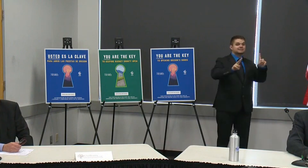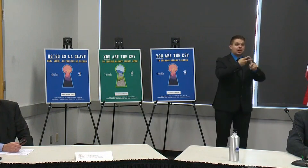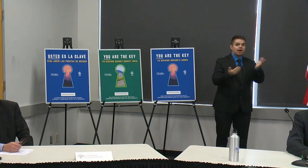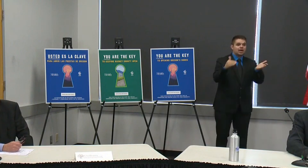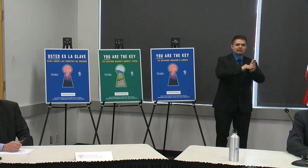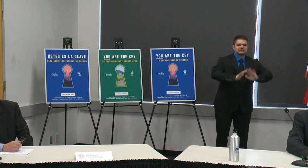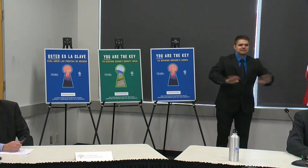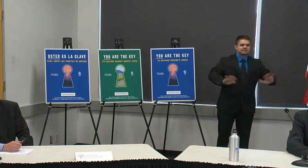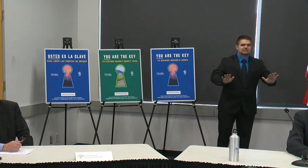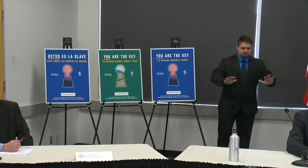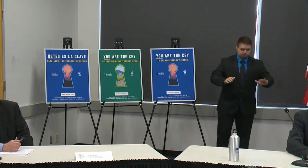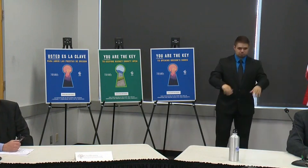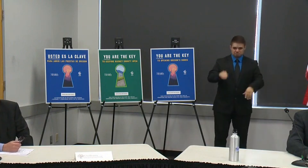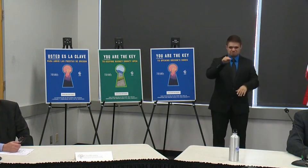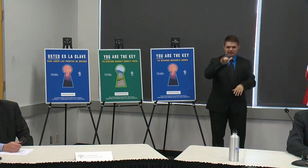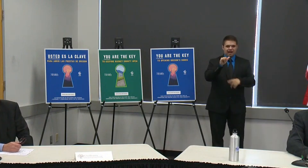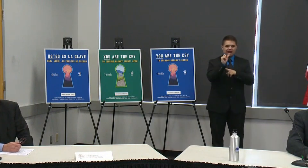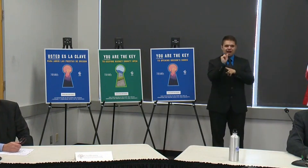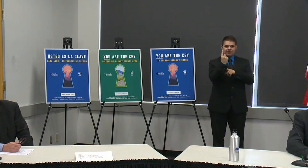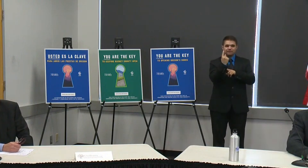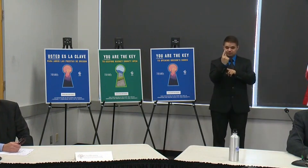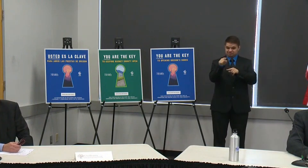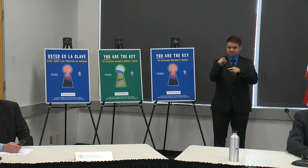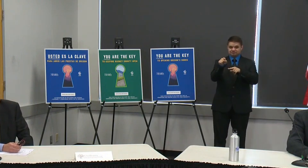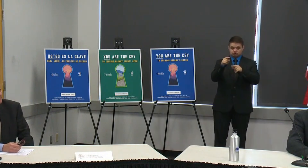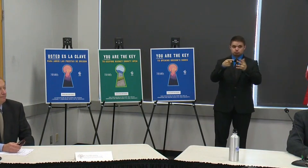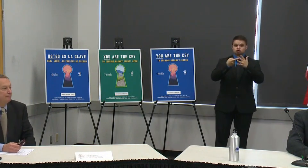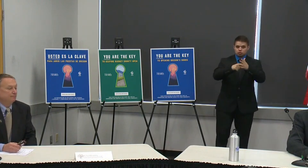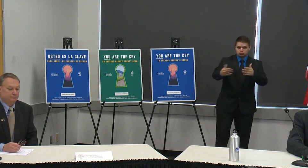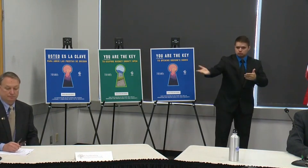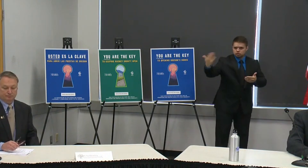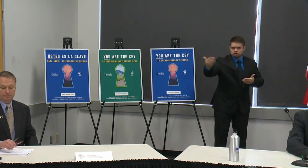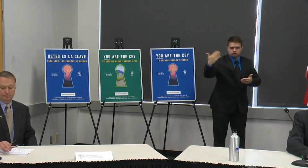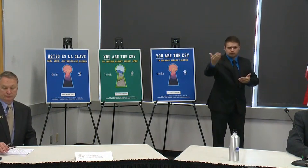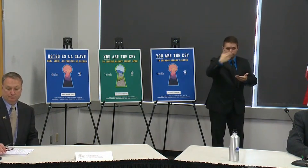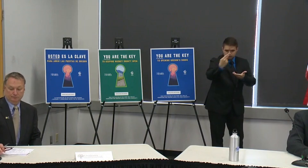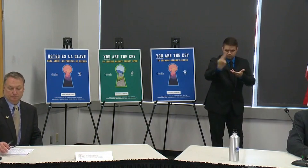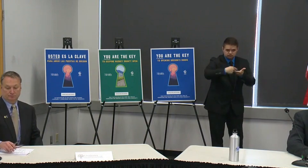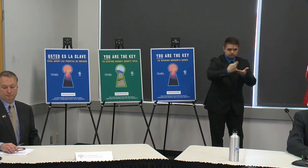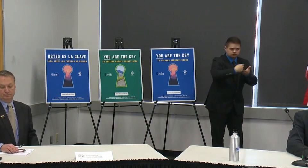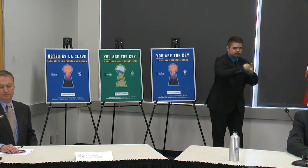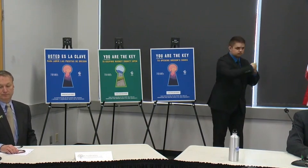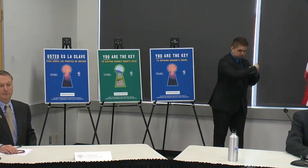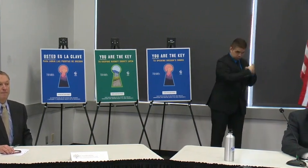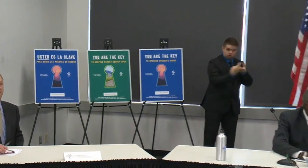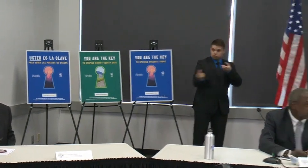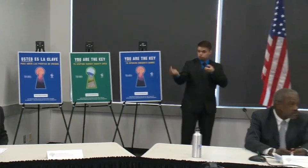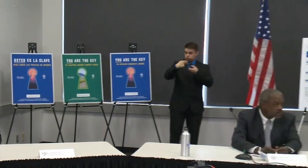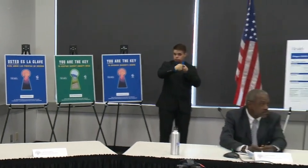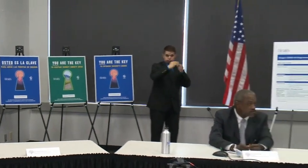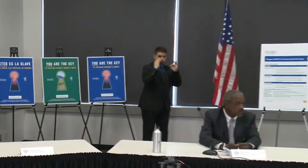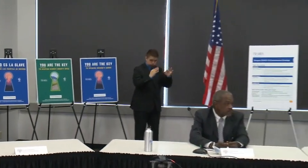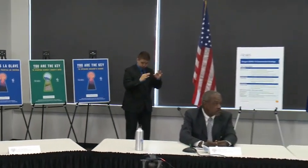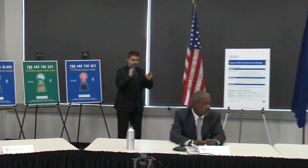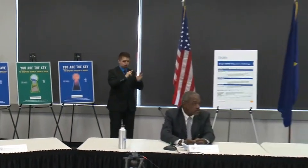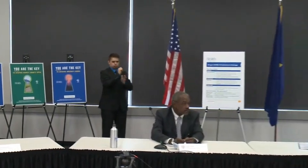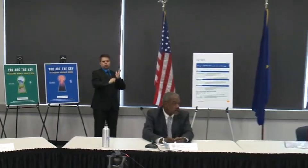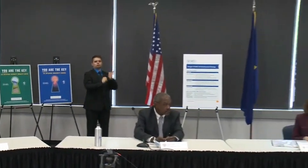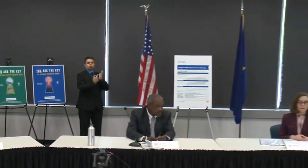11th and collect immediately begin collecting data great thanks andrew